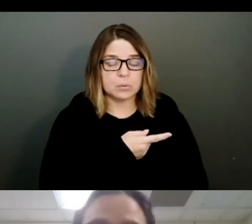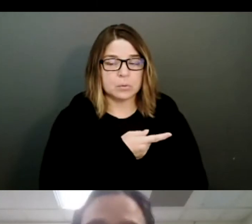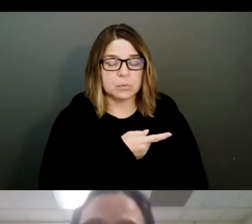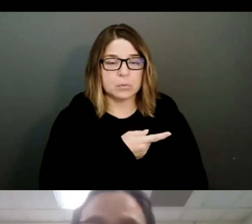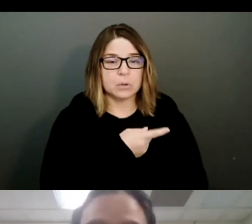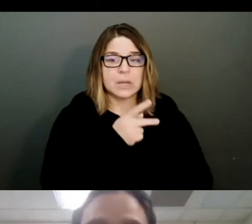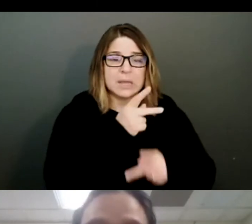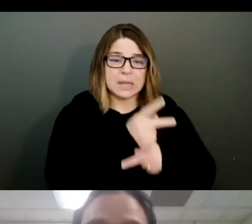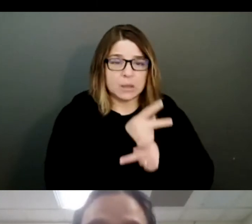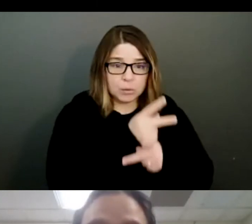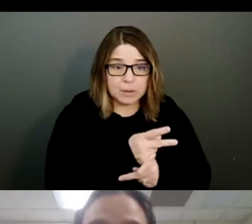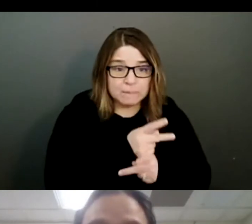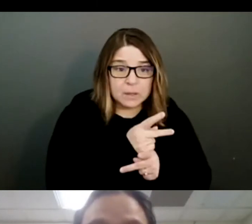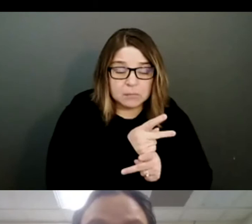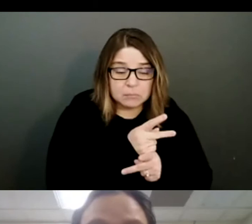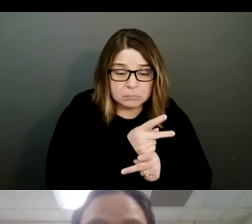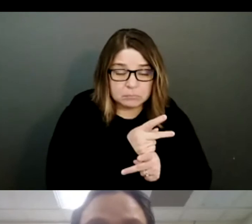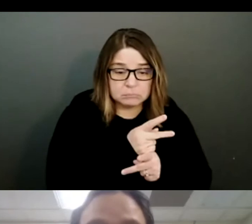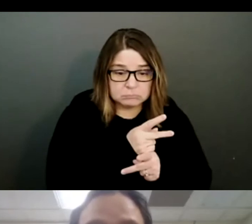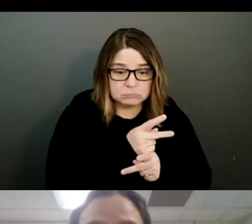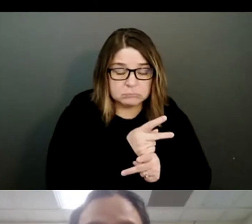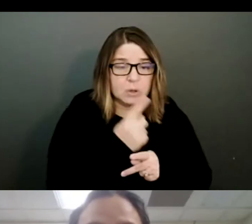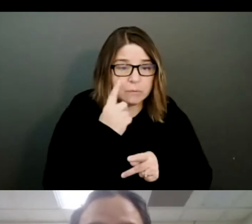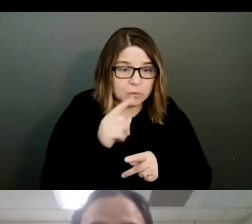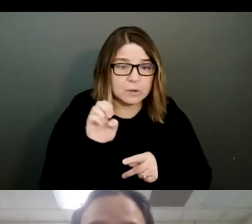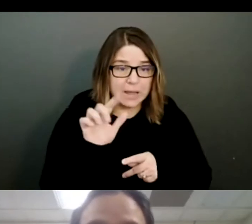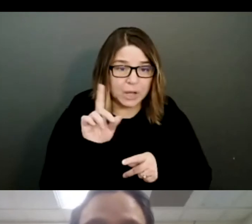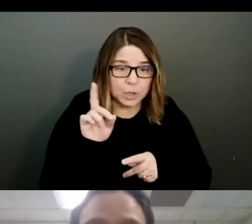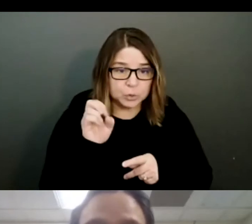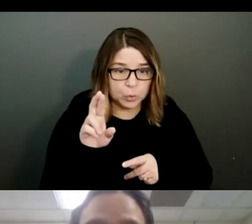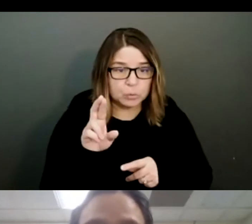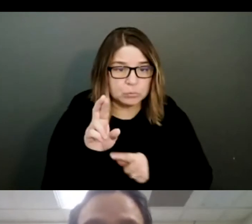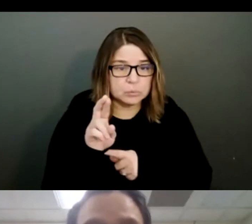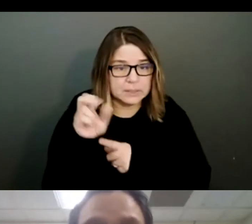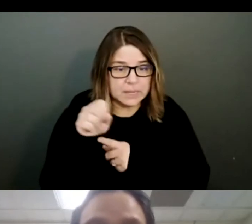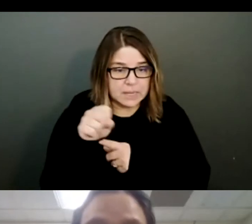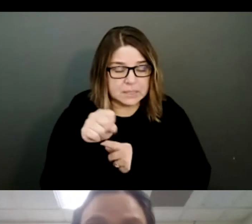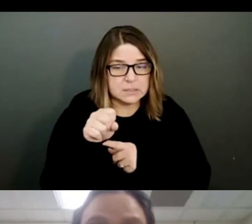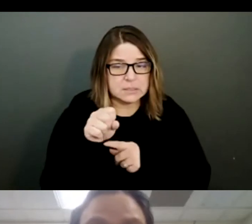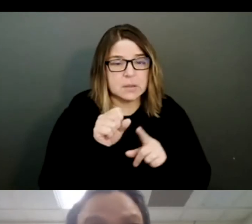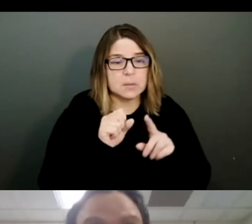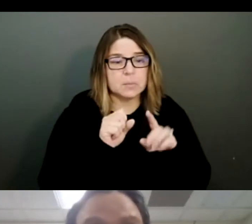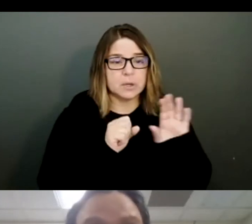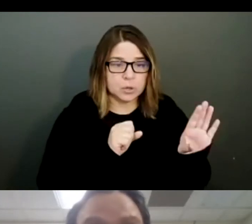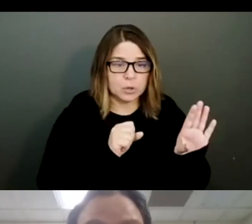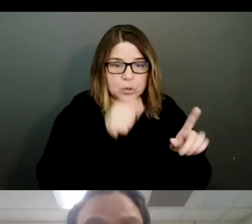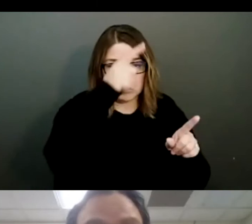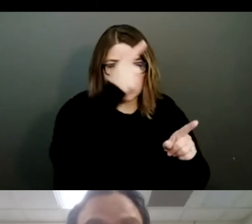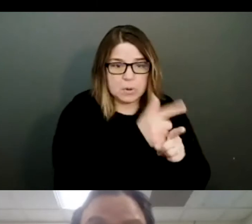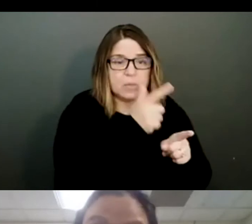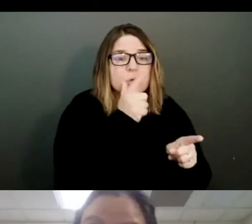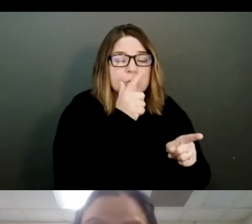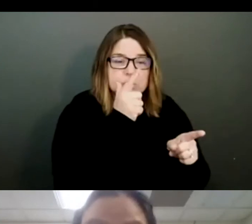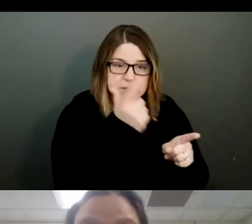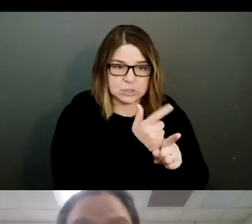caregiving not only to elders, but yet to her brothers and siblings,